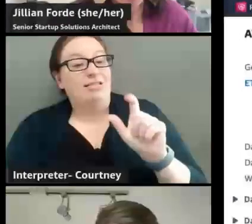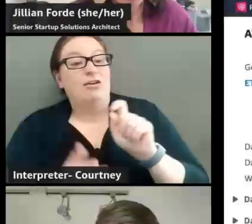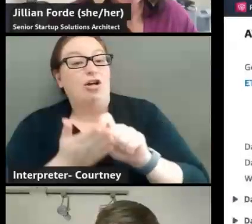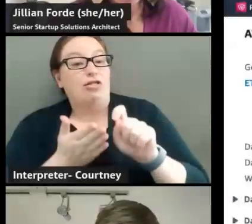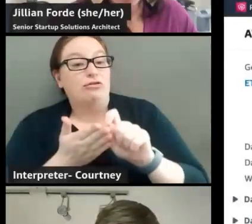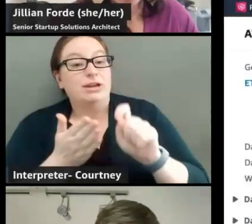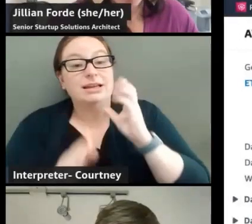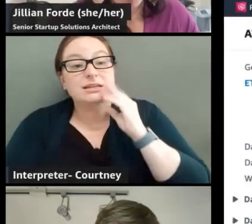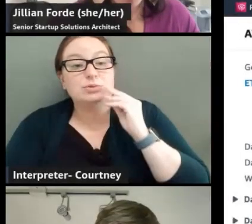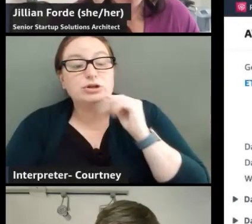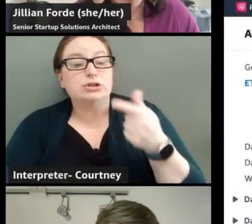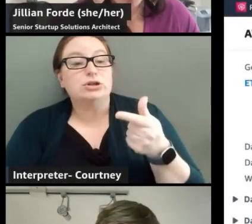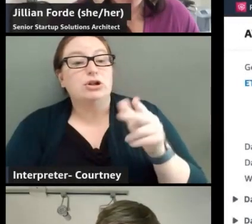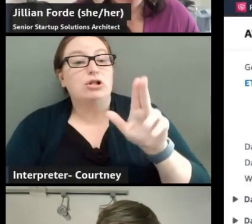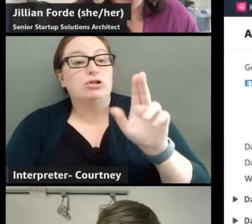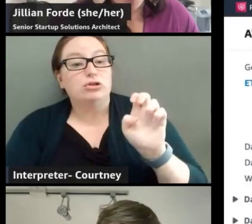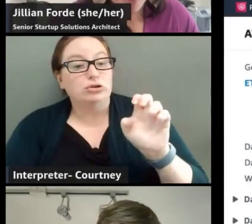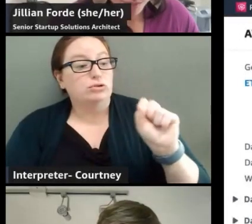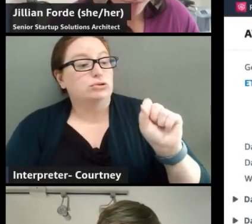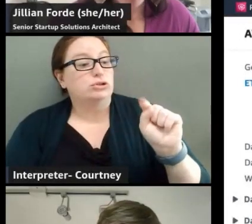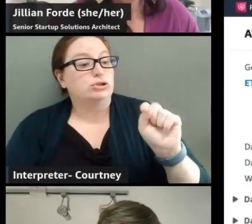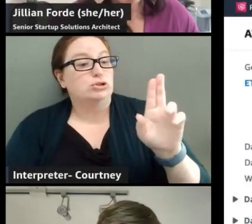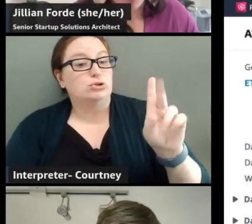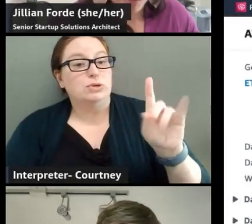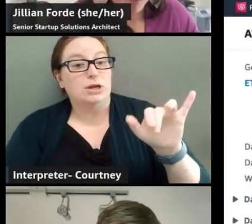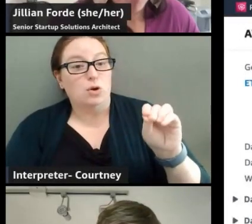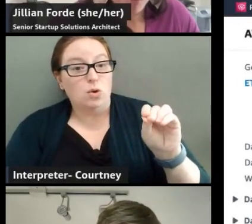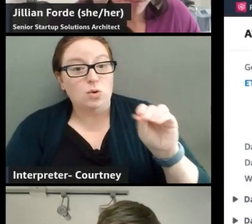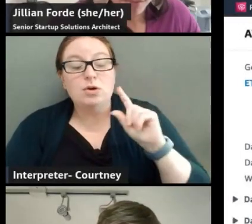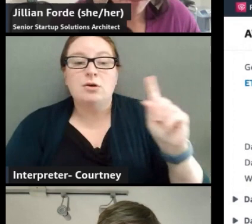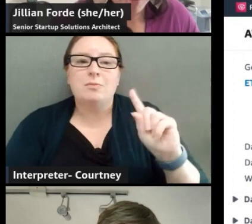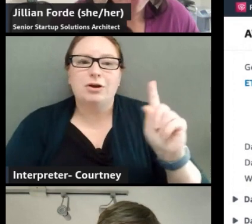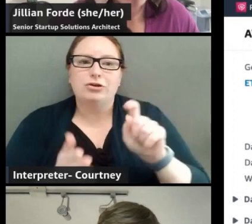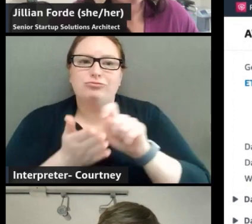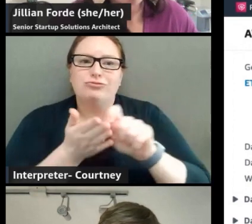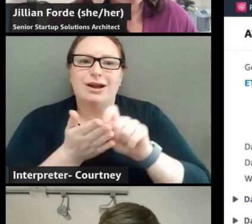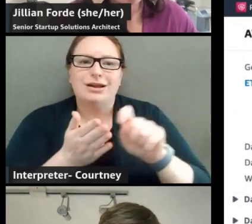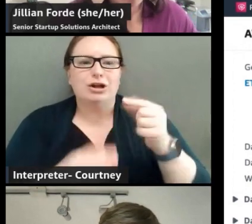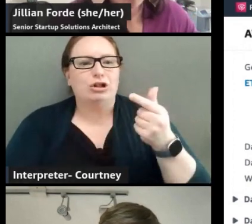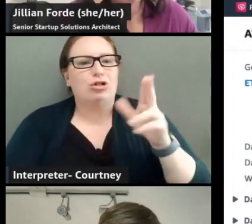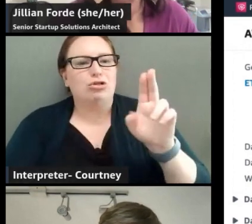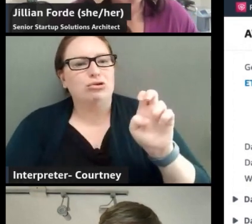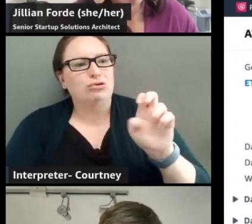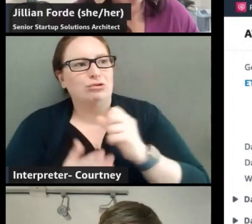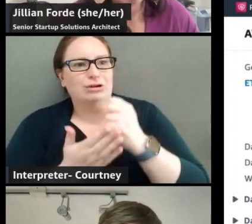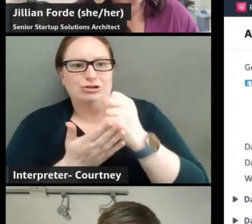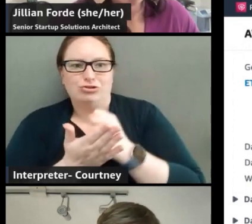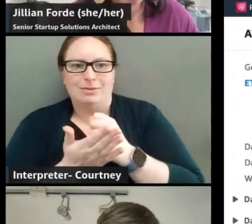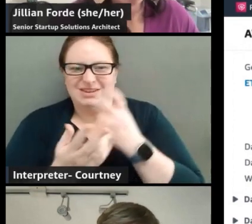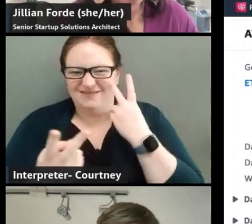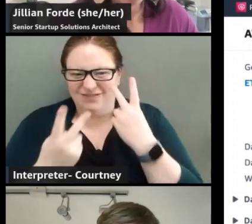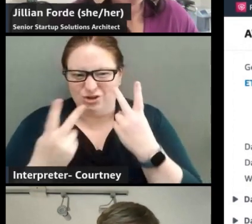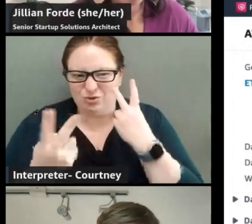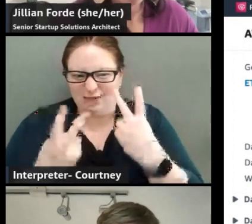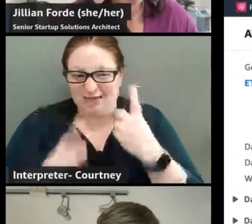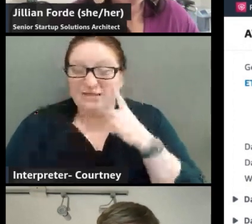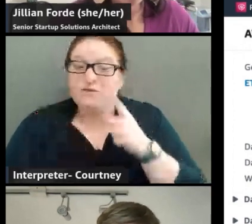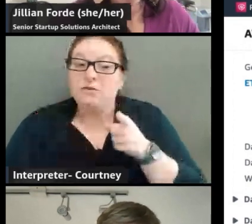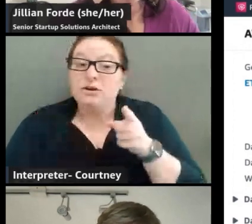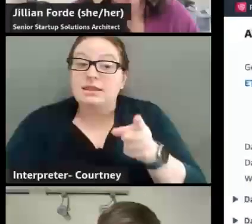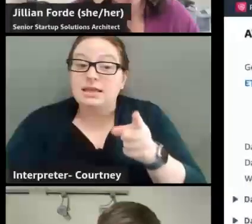Studio. So this is where you sort of craft together a Glue script visually. So in this case right here, I'm going to take